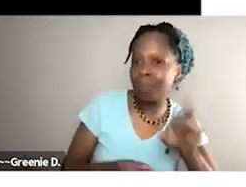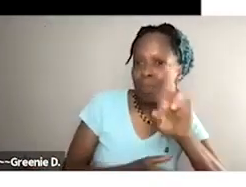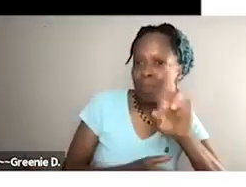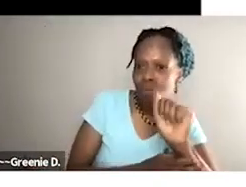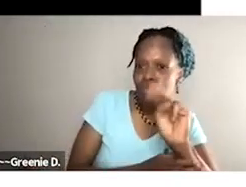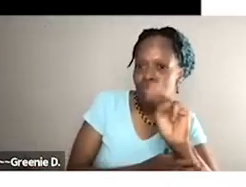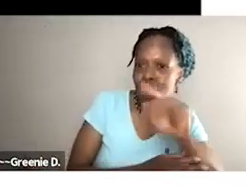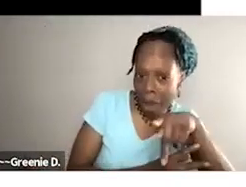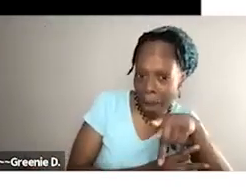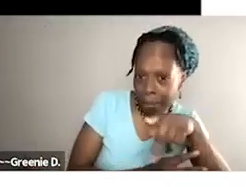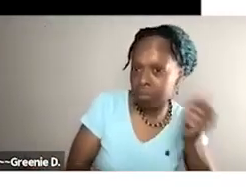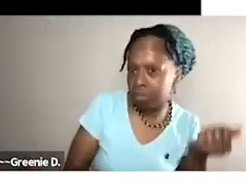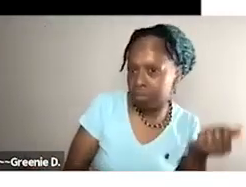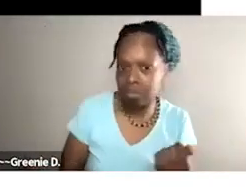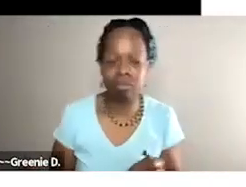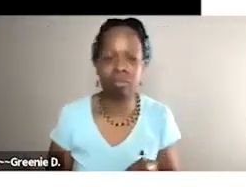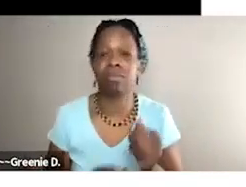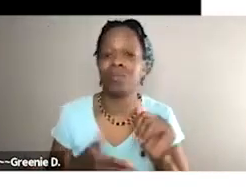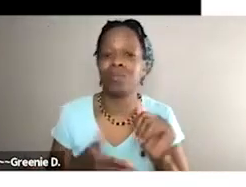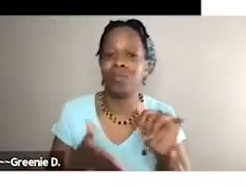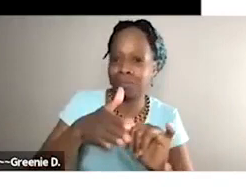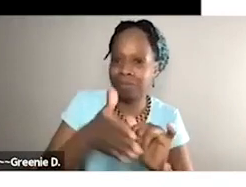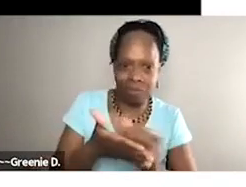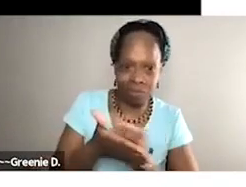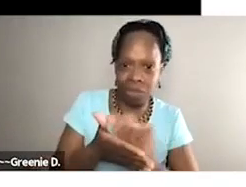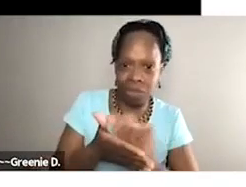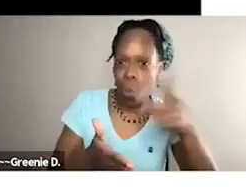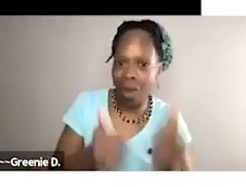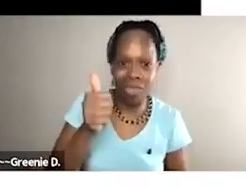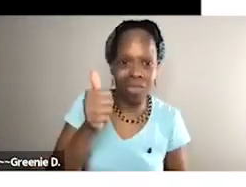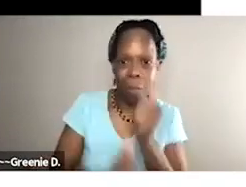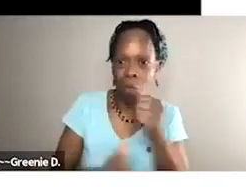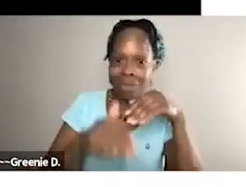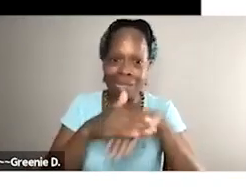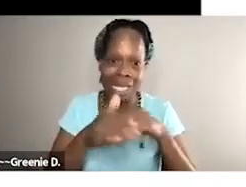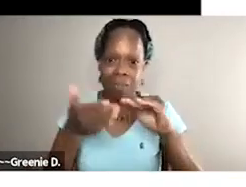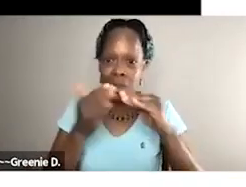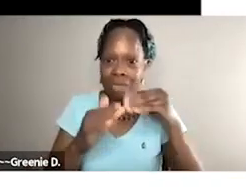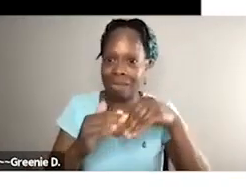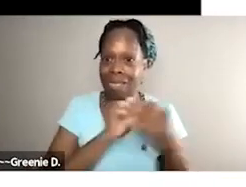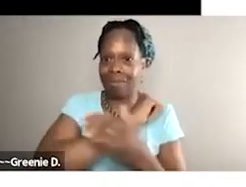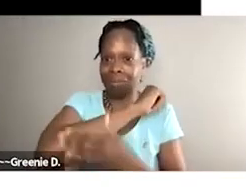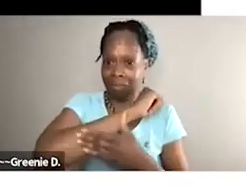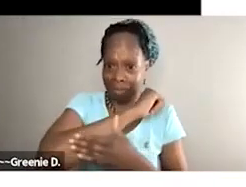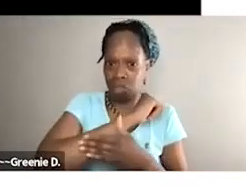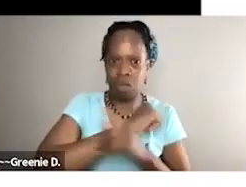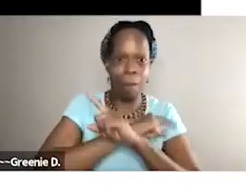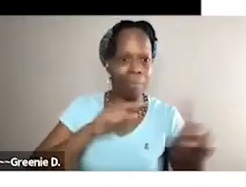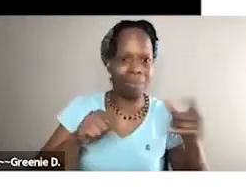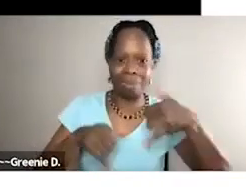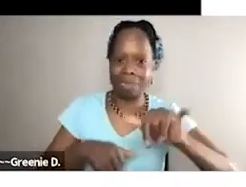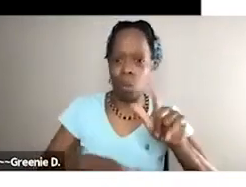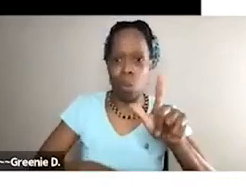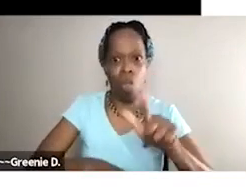New York City is actually one of the most accessible cities in the country, and they still have a long way to go. So in order to make sure